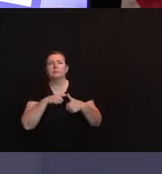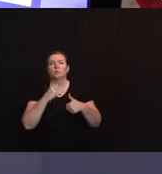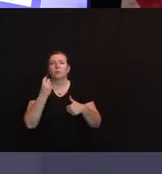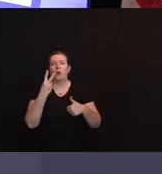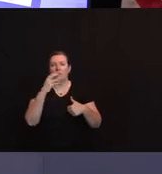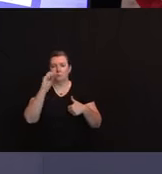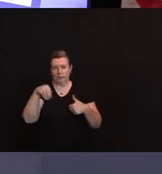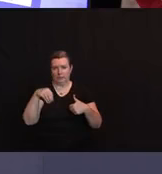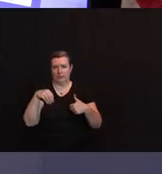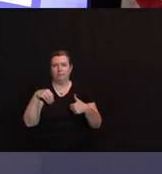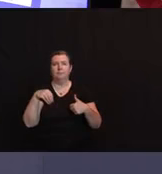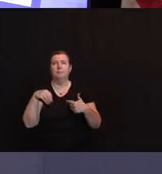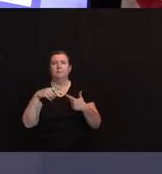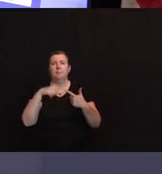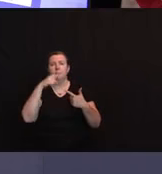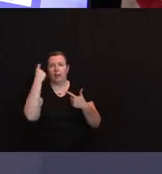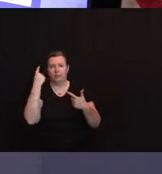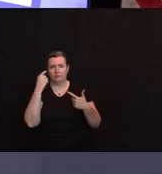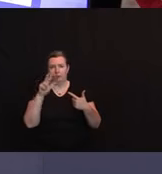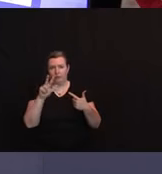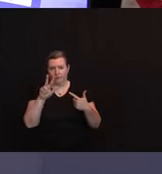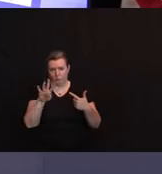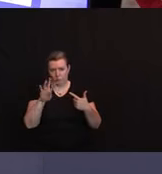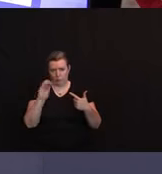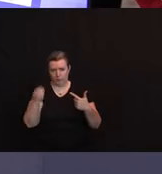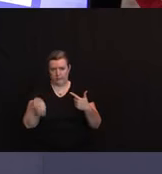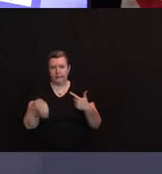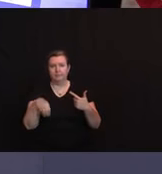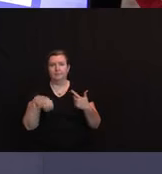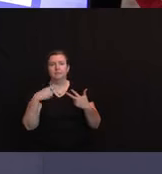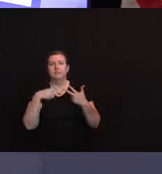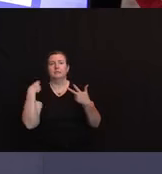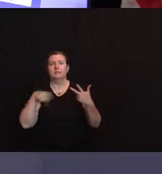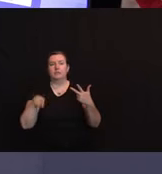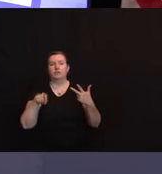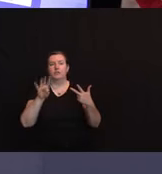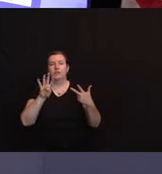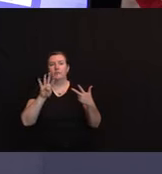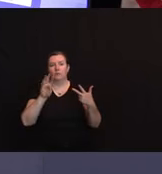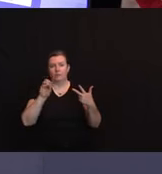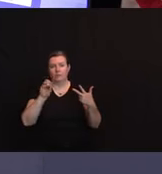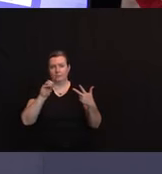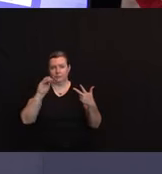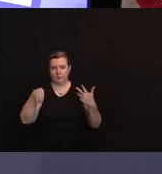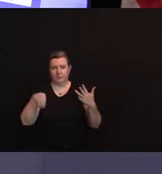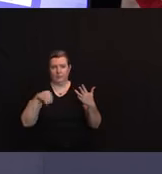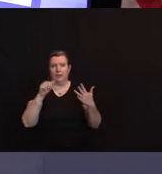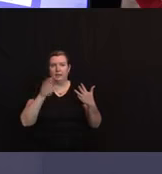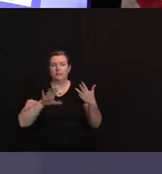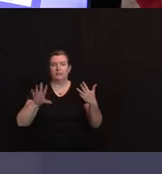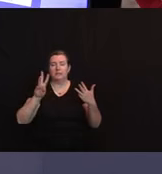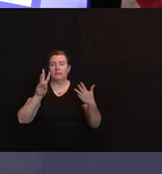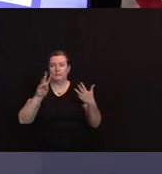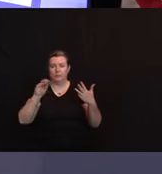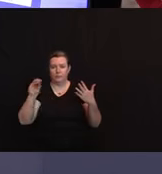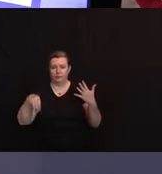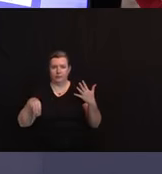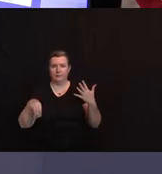black, 34%, Hispanic, 40%, Asian, 6%, and other,